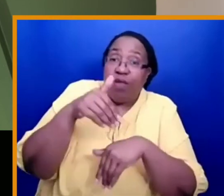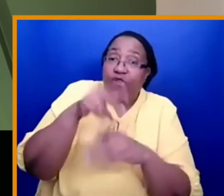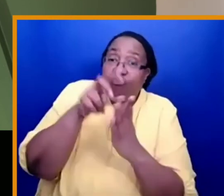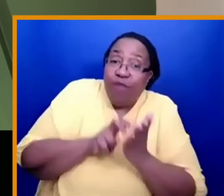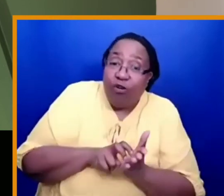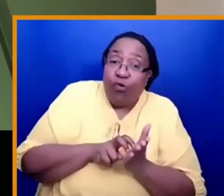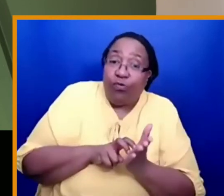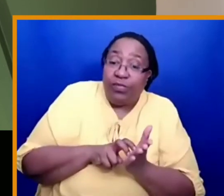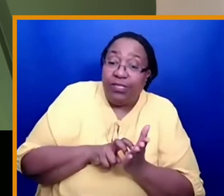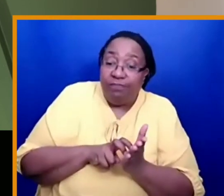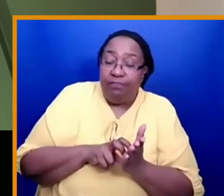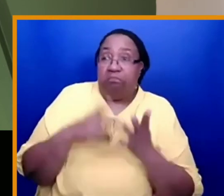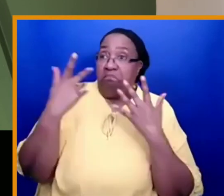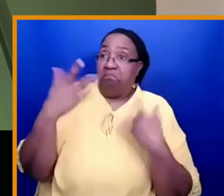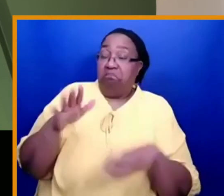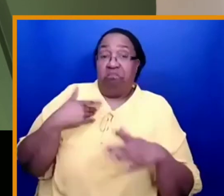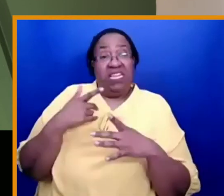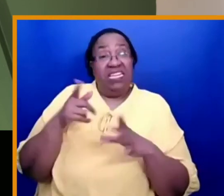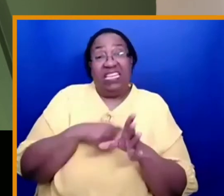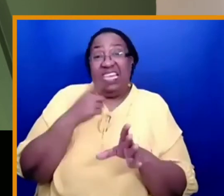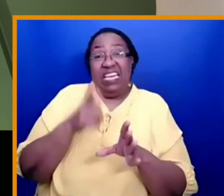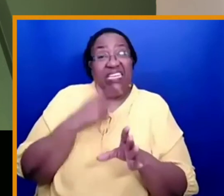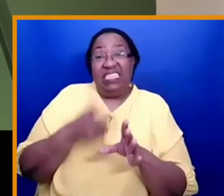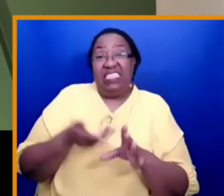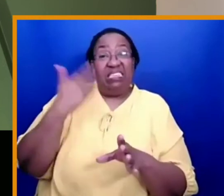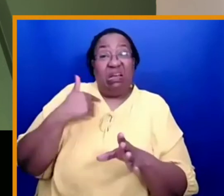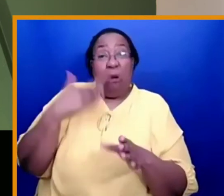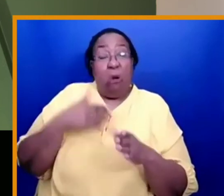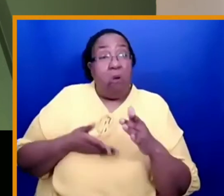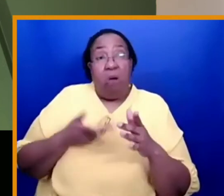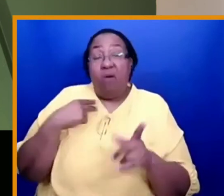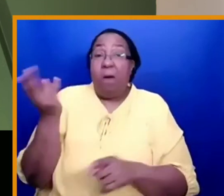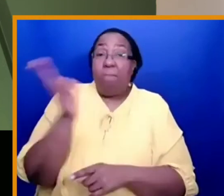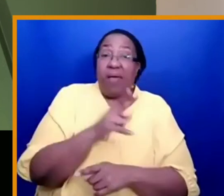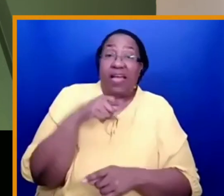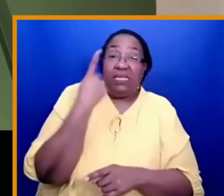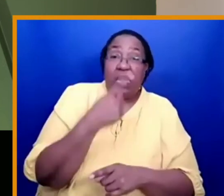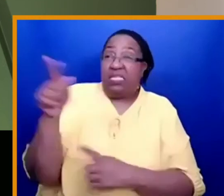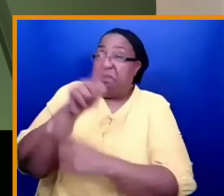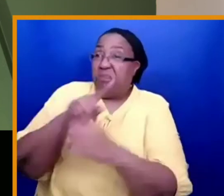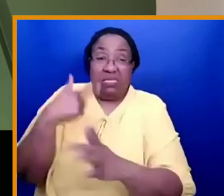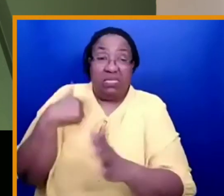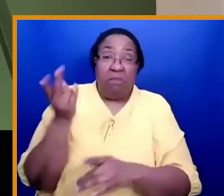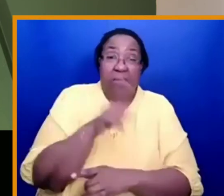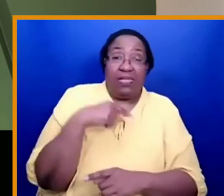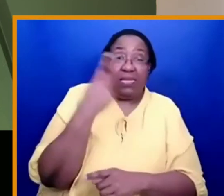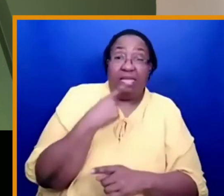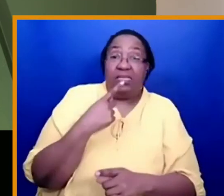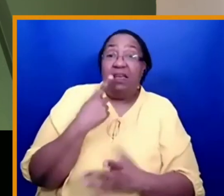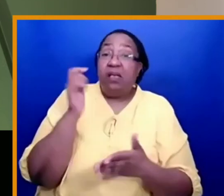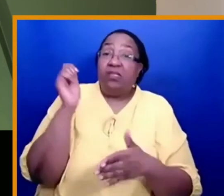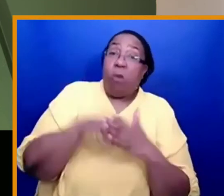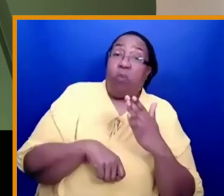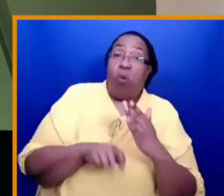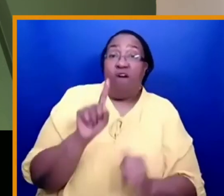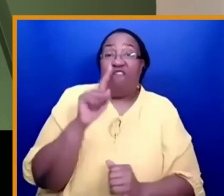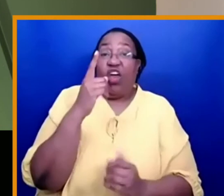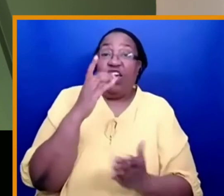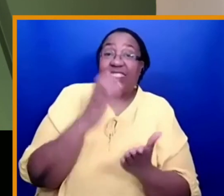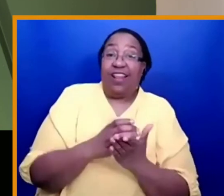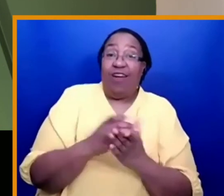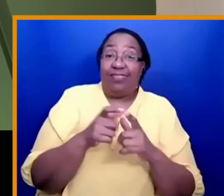my way back to London. And in one of those quirks of the train operating companies, I ended up getting a cheap first-class ticket. So there I was, sitting on a table with three